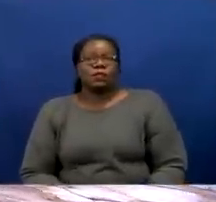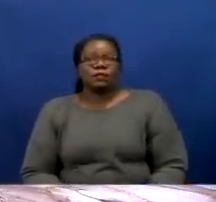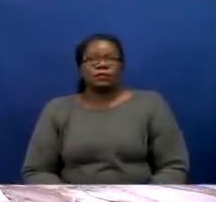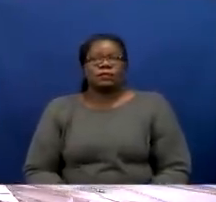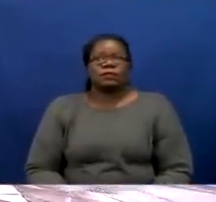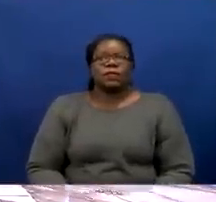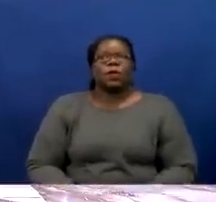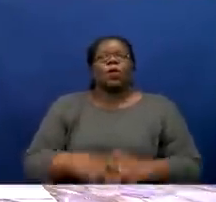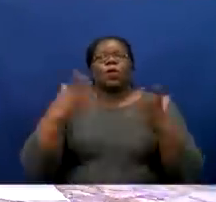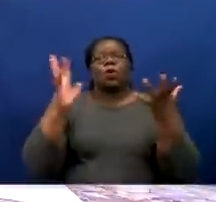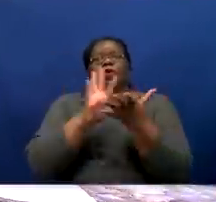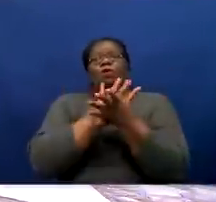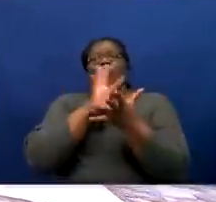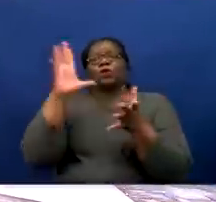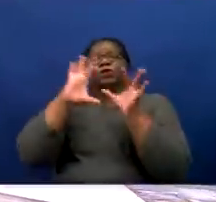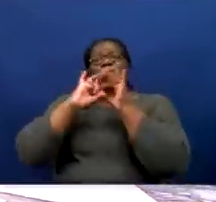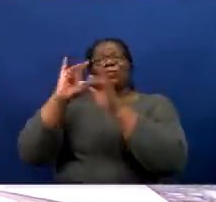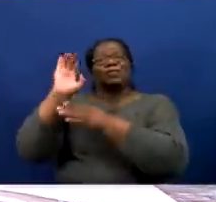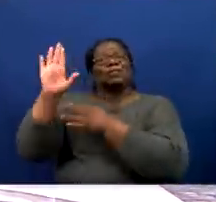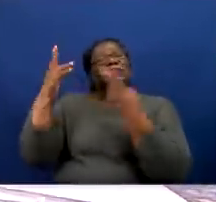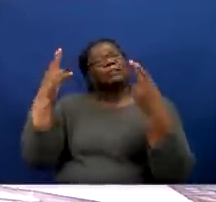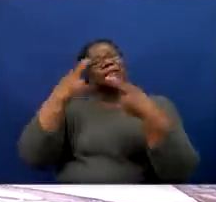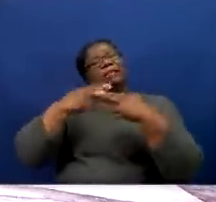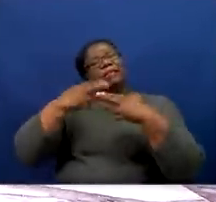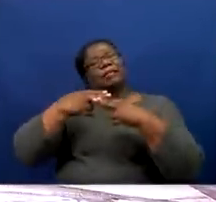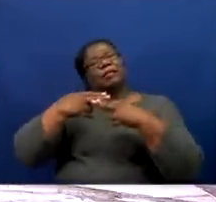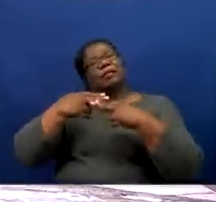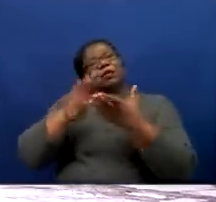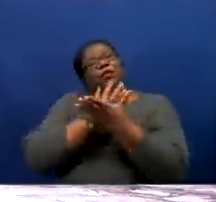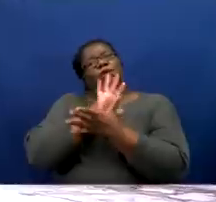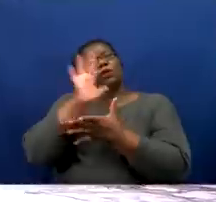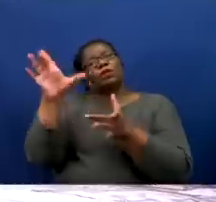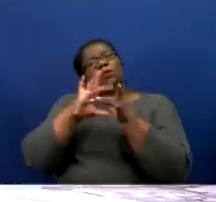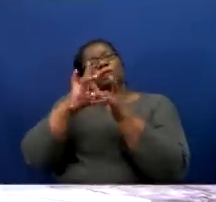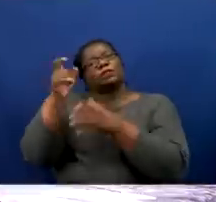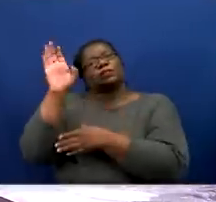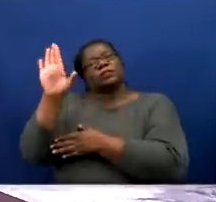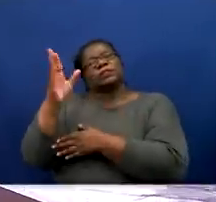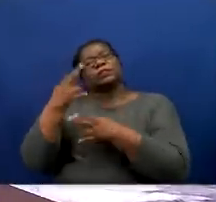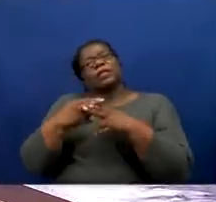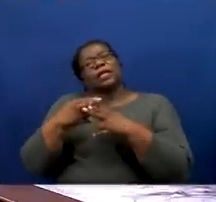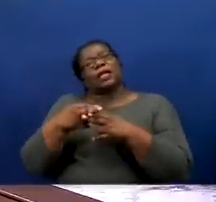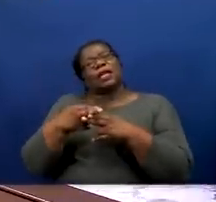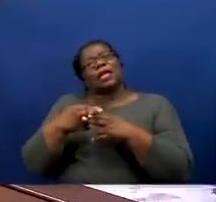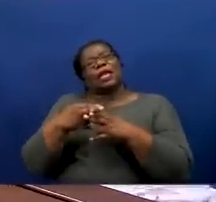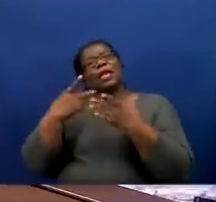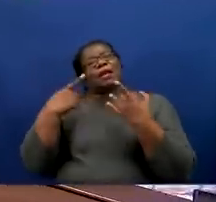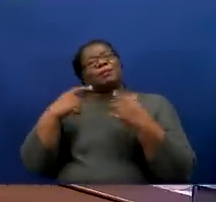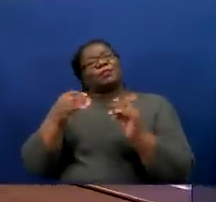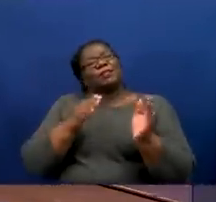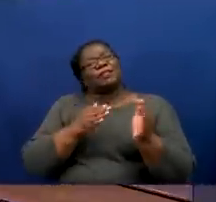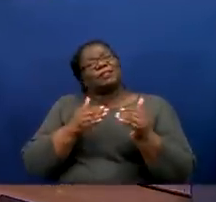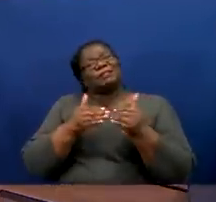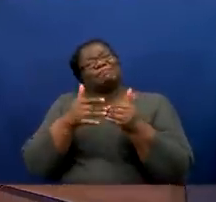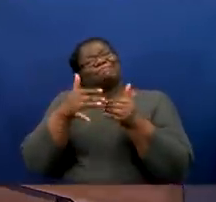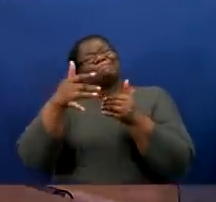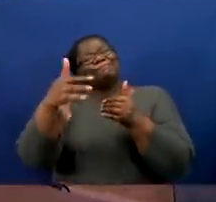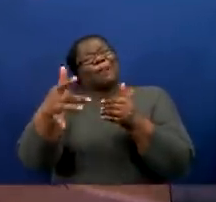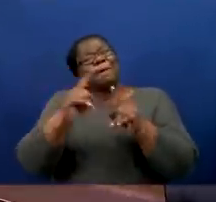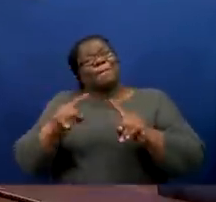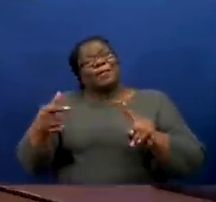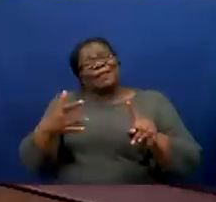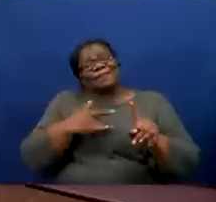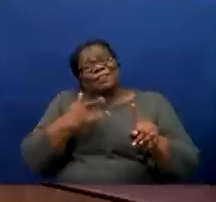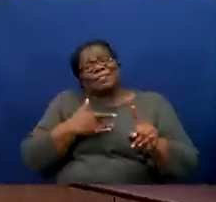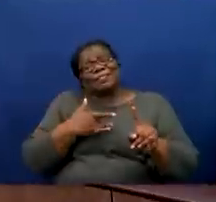pray. Oh, glory to his high name. Glory to his high name. I'm trying to move on, MJ, but I feel something